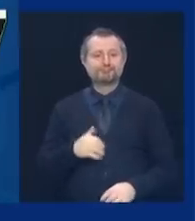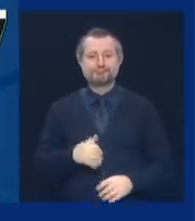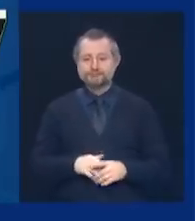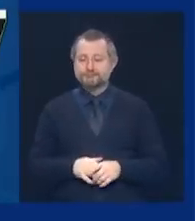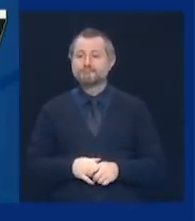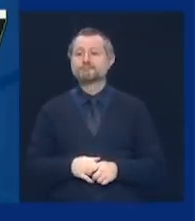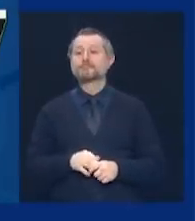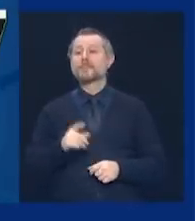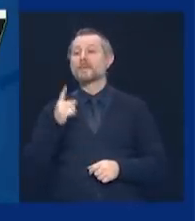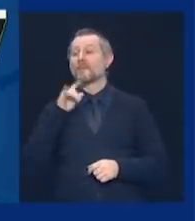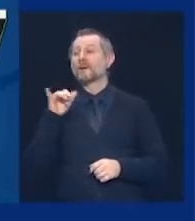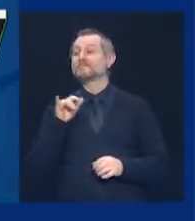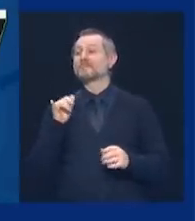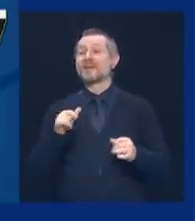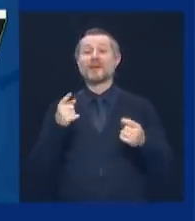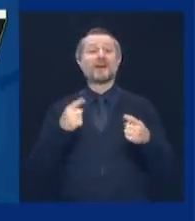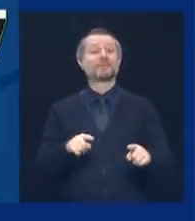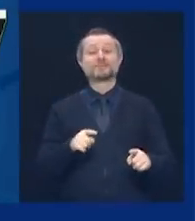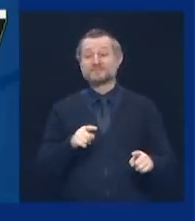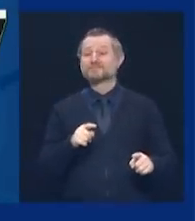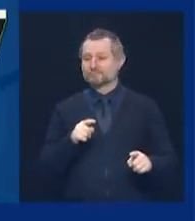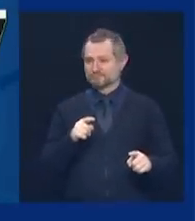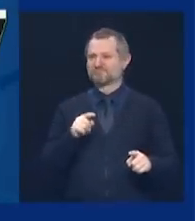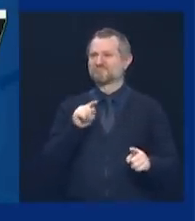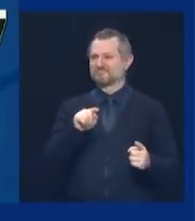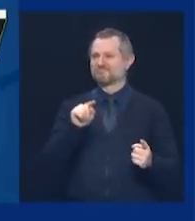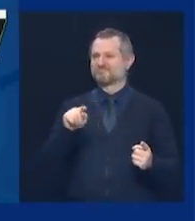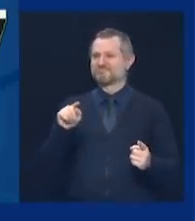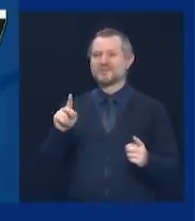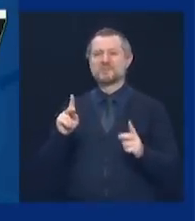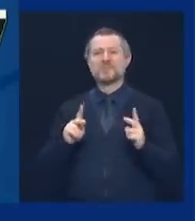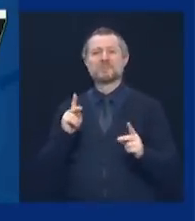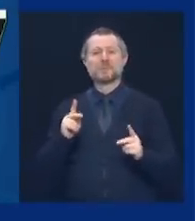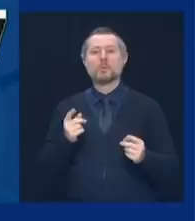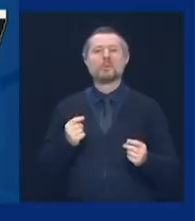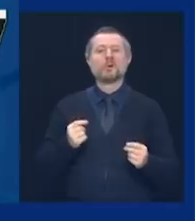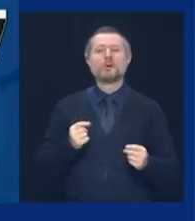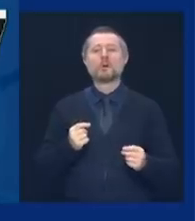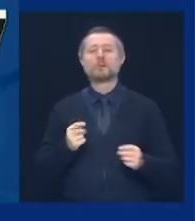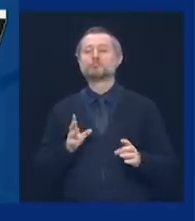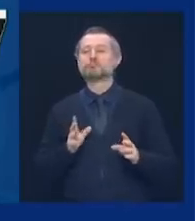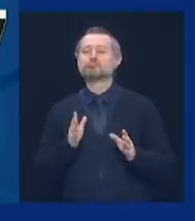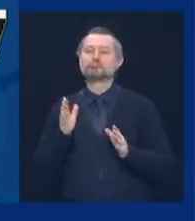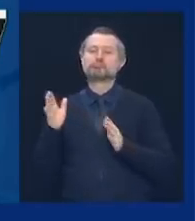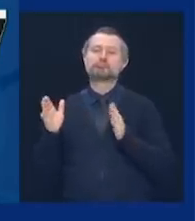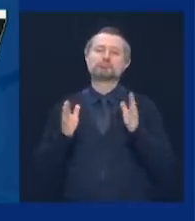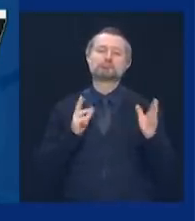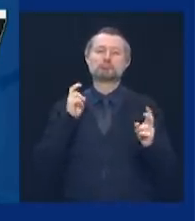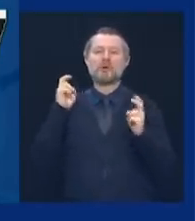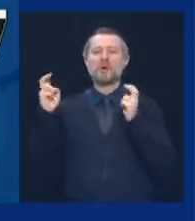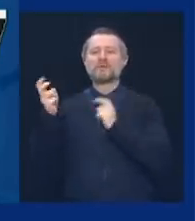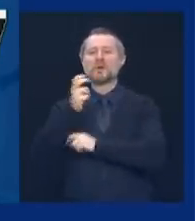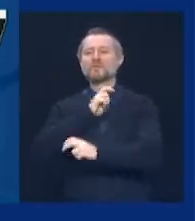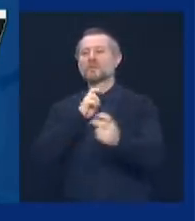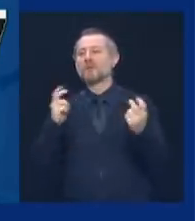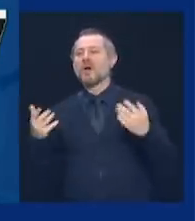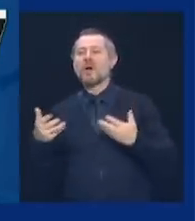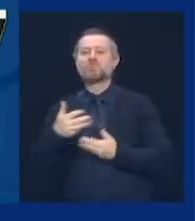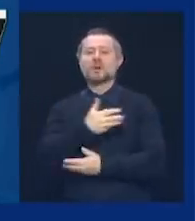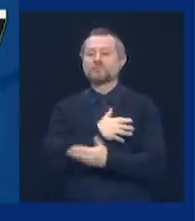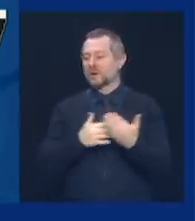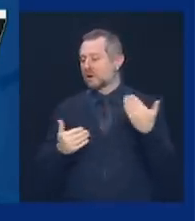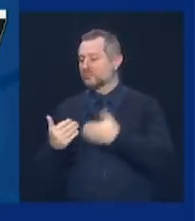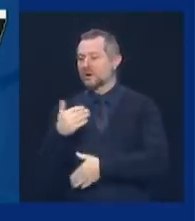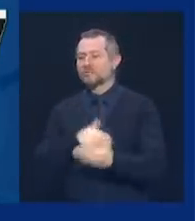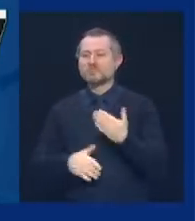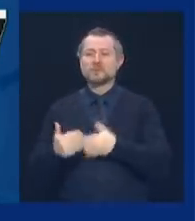of the country had more travel at Thanksgiving than we did. More travel as a proxy for more